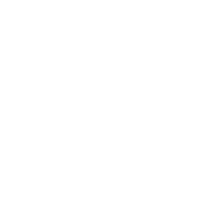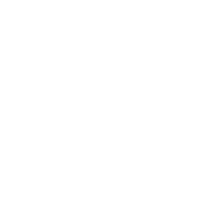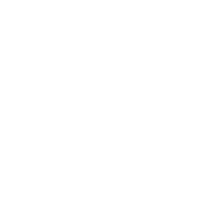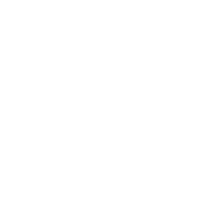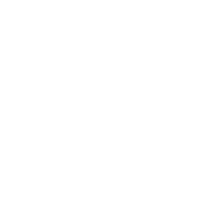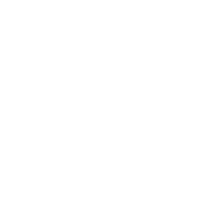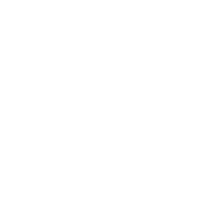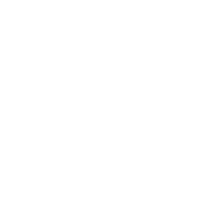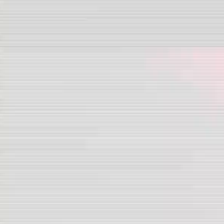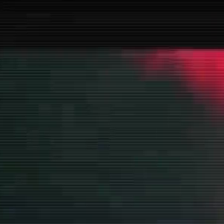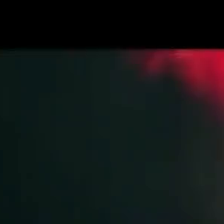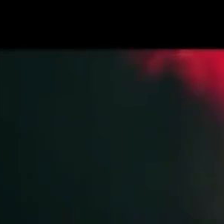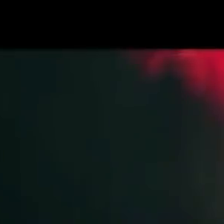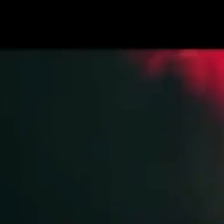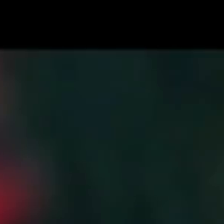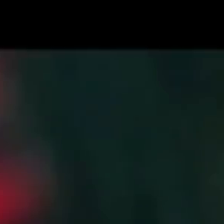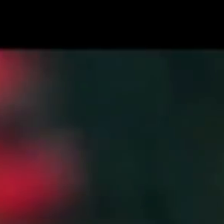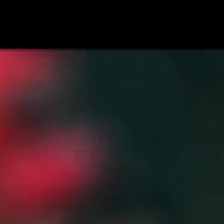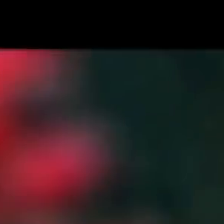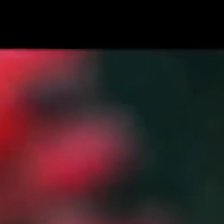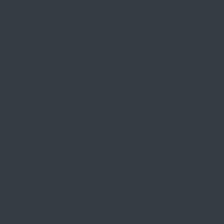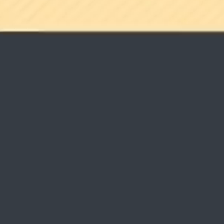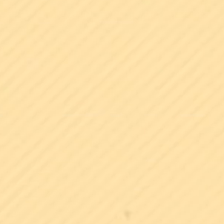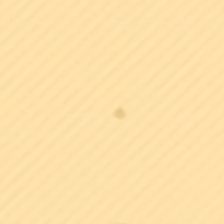the Ministry of Health.